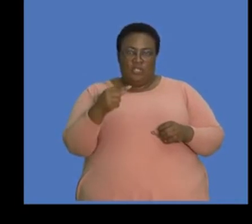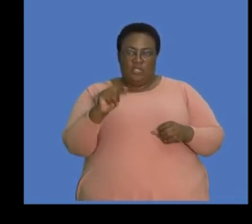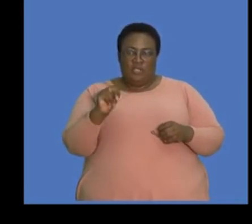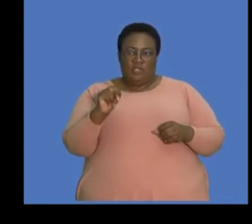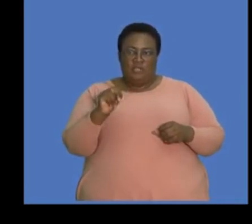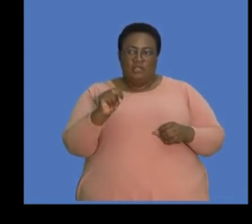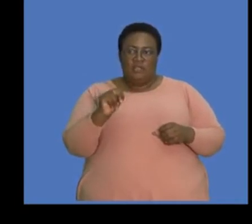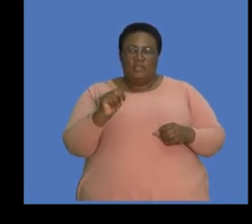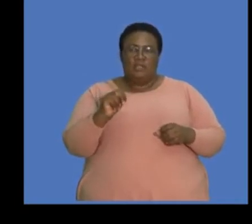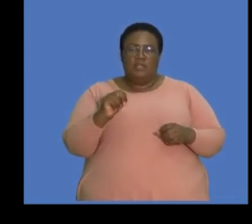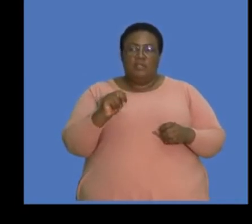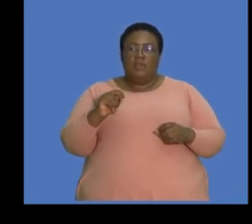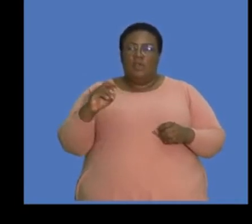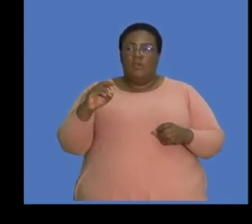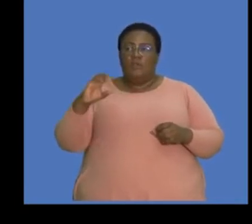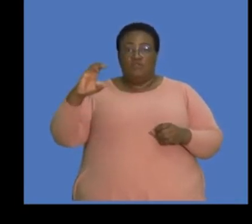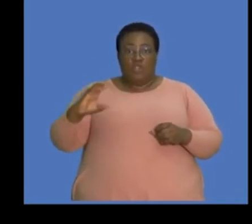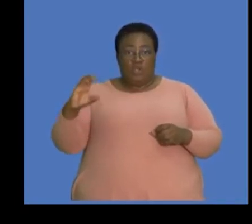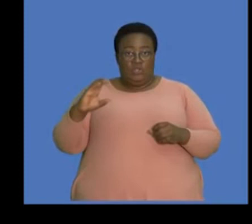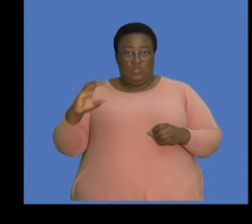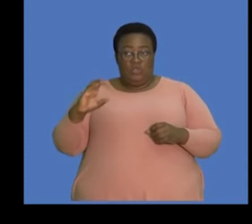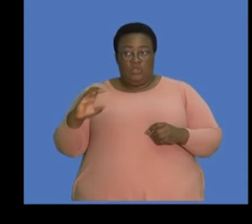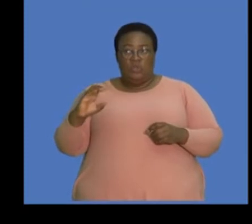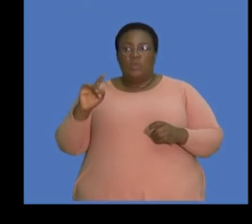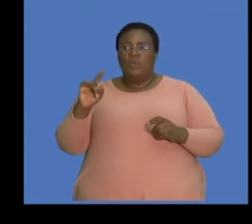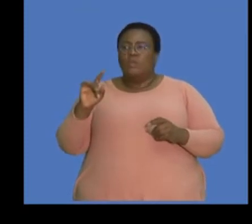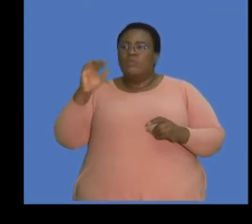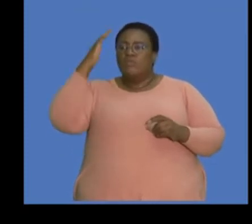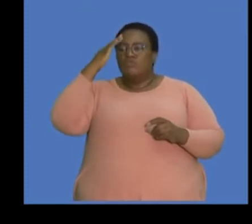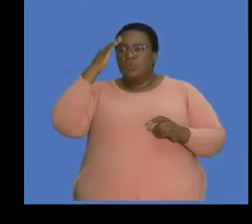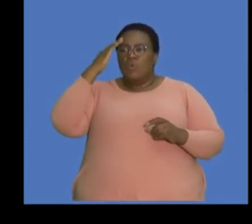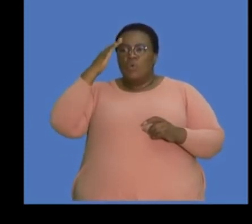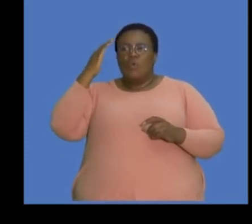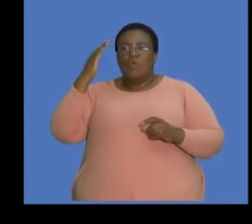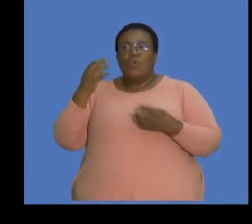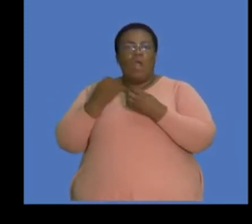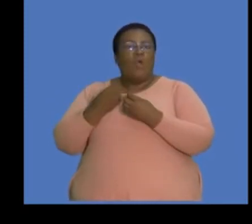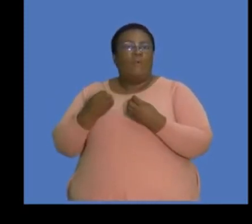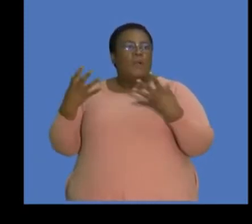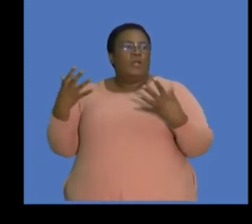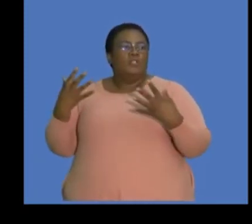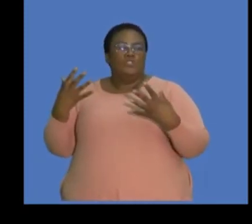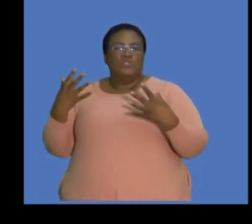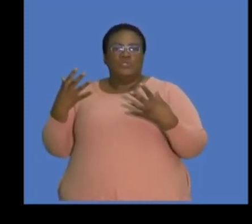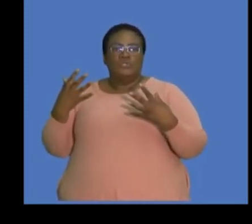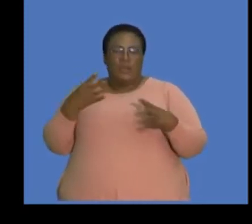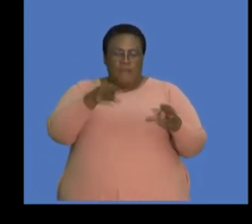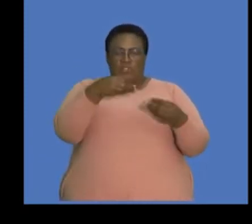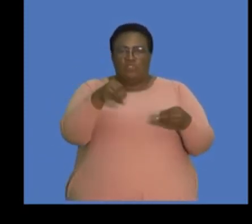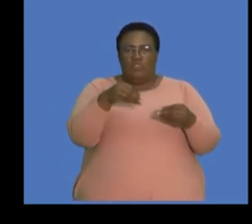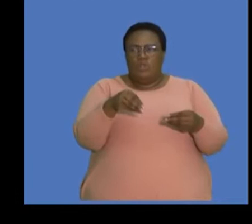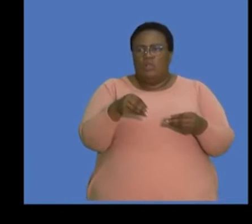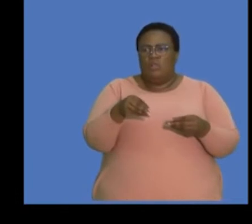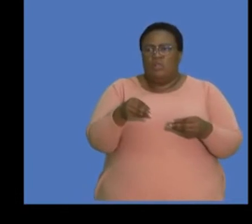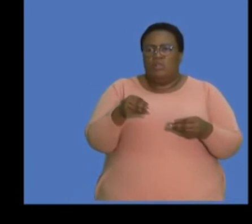with how we determine the amount of charge carried by a material. So I'll put it as a question for now.